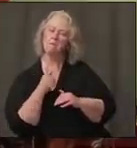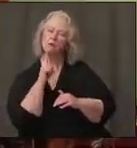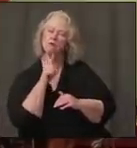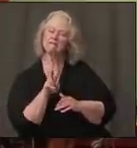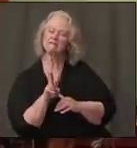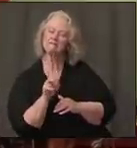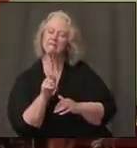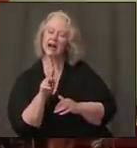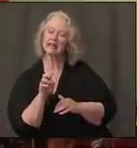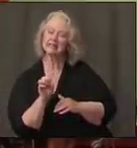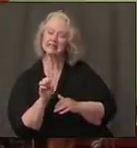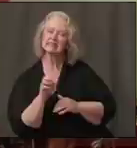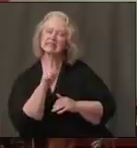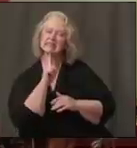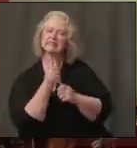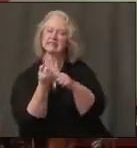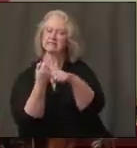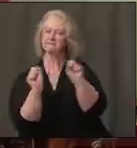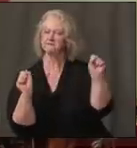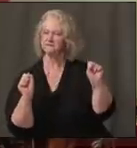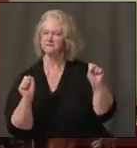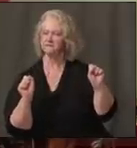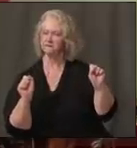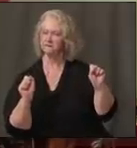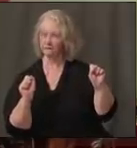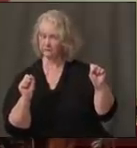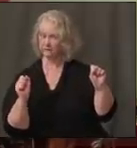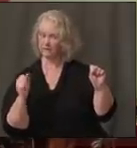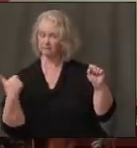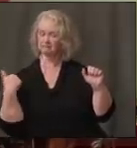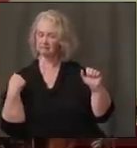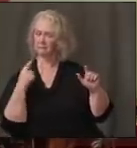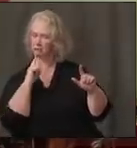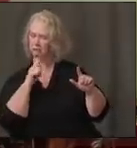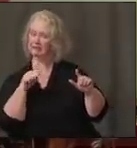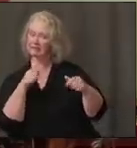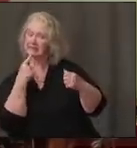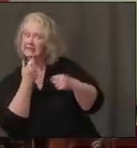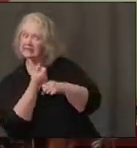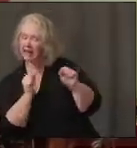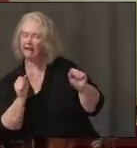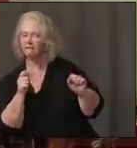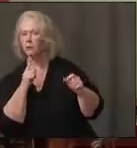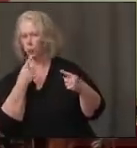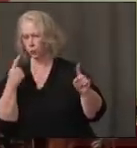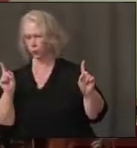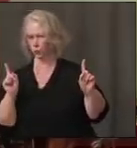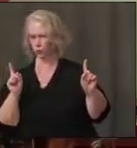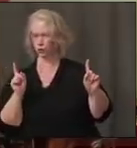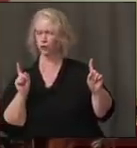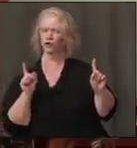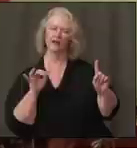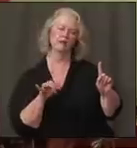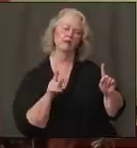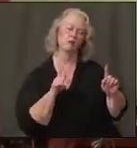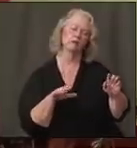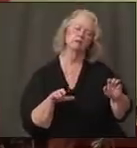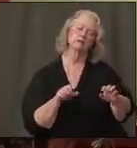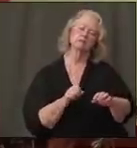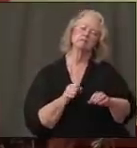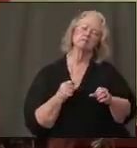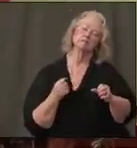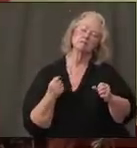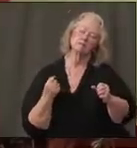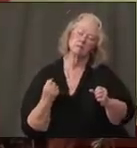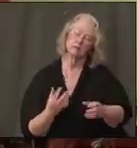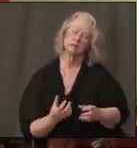safe and that it is truly effective. And that's going to require thousands, tens of thousands of